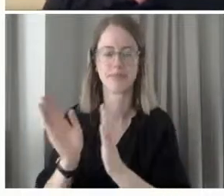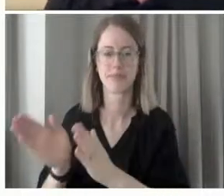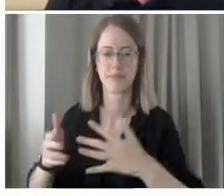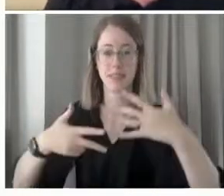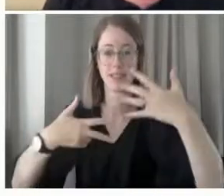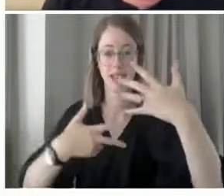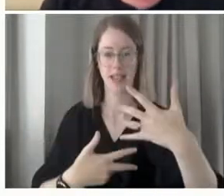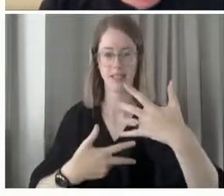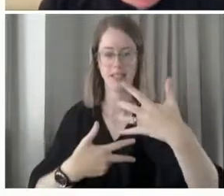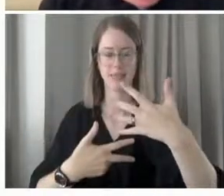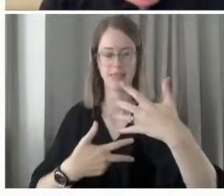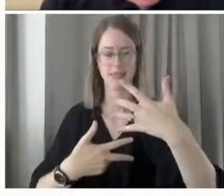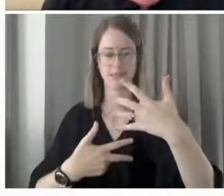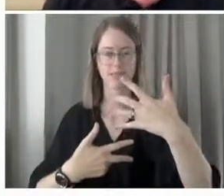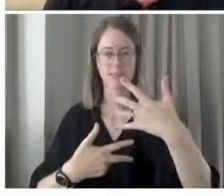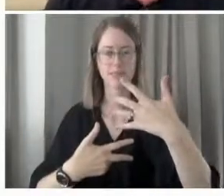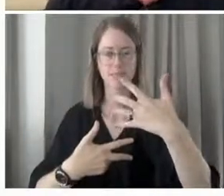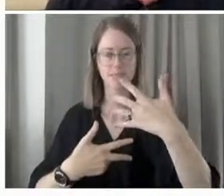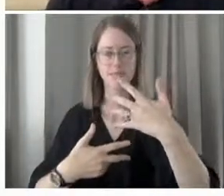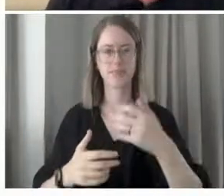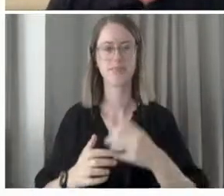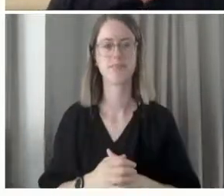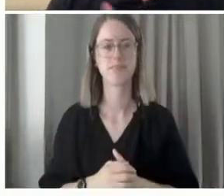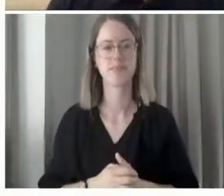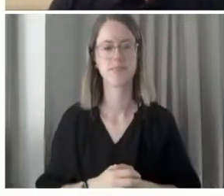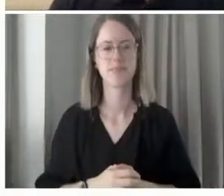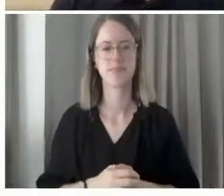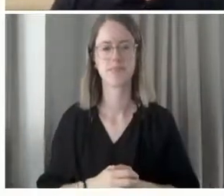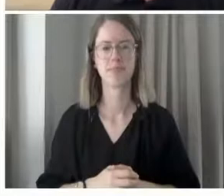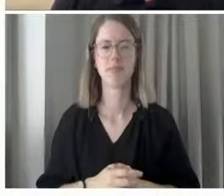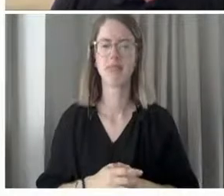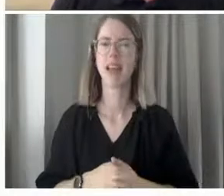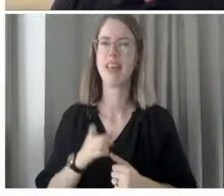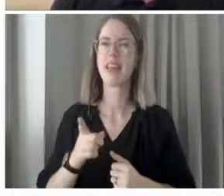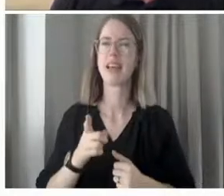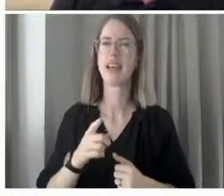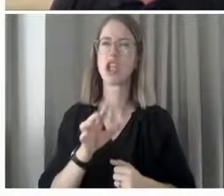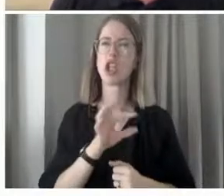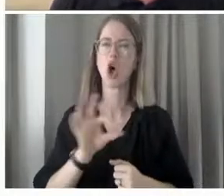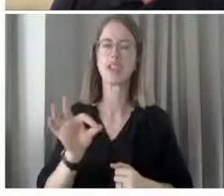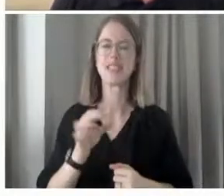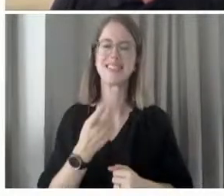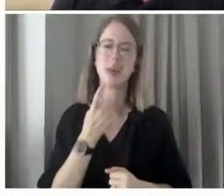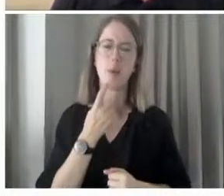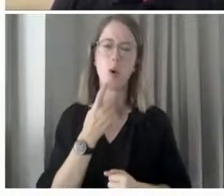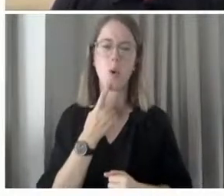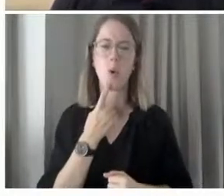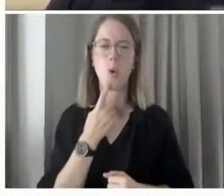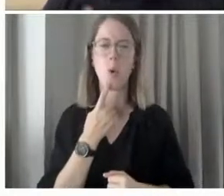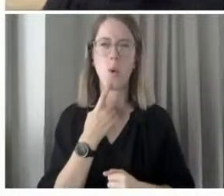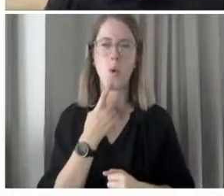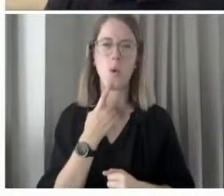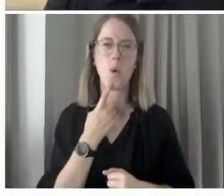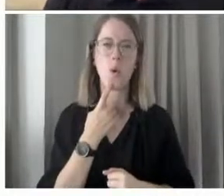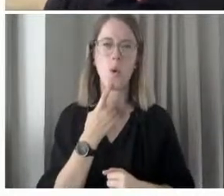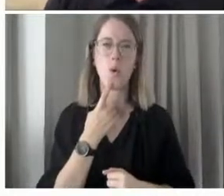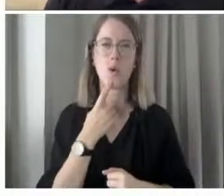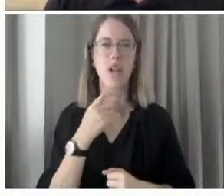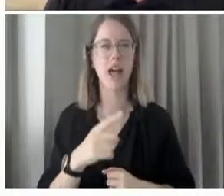segments. They are quite sophisticated, so they're not 8 cardboard cutout